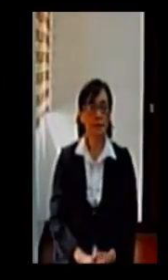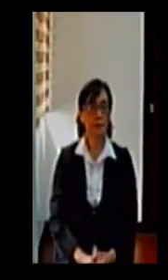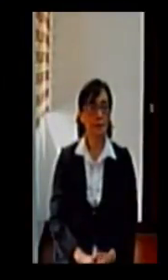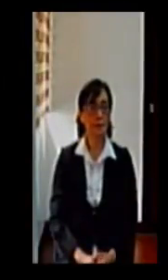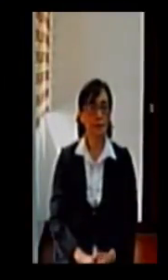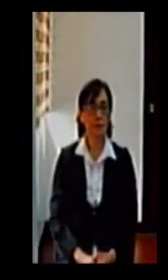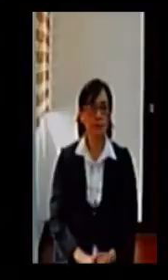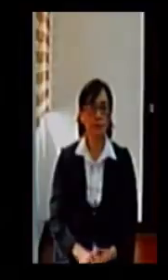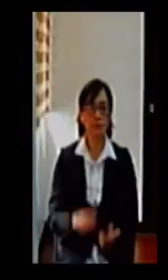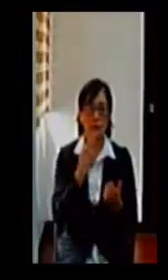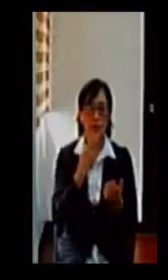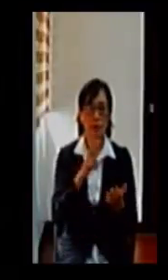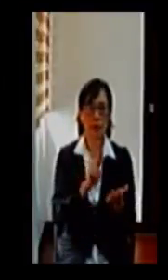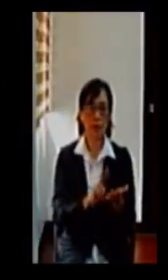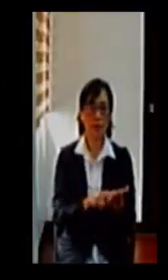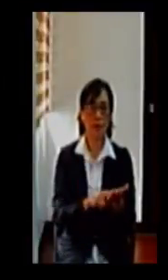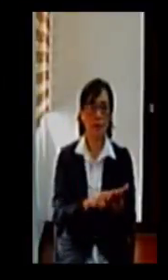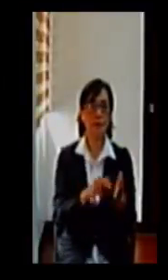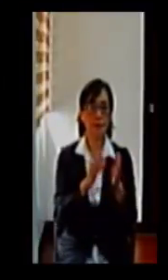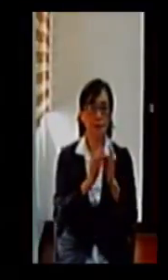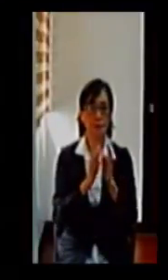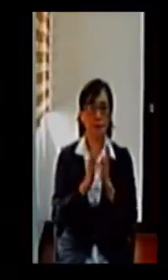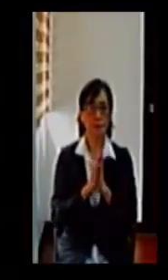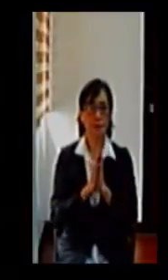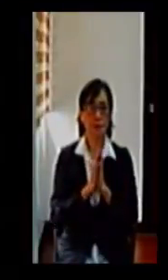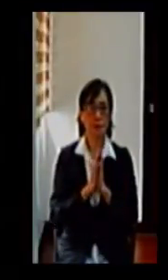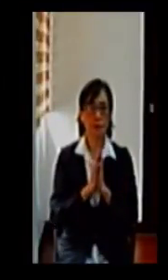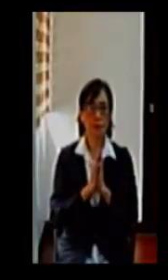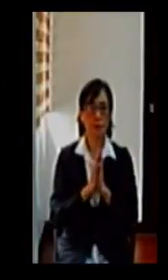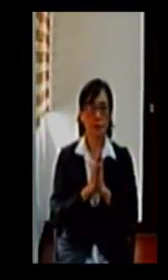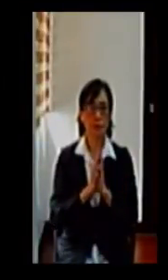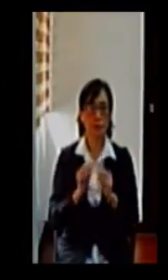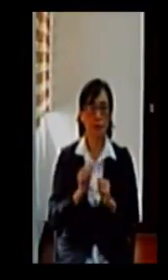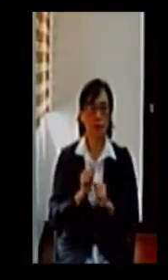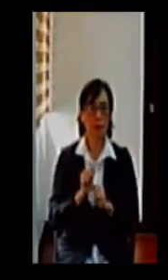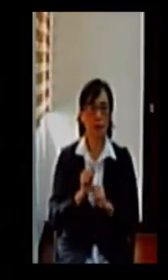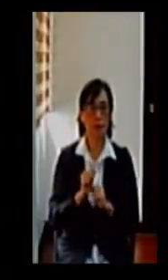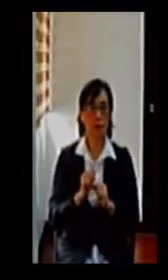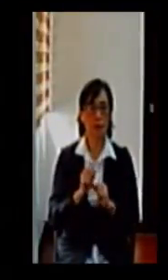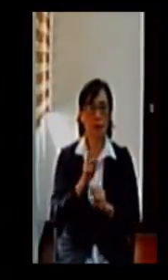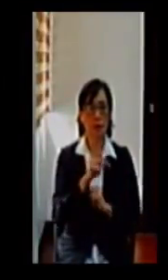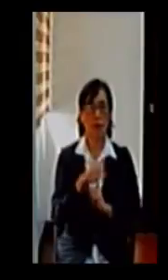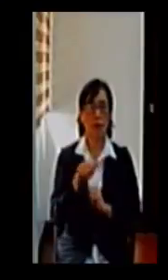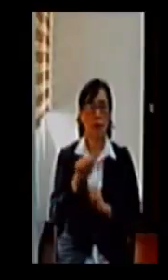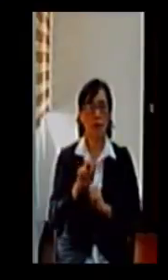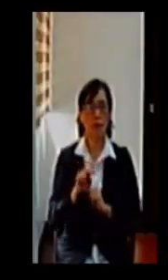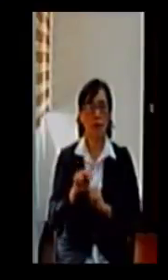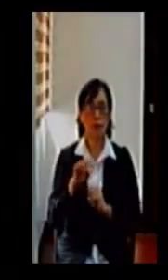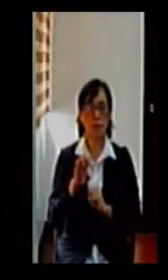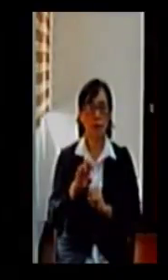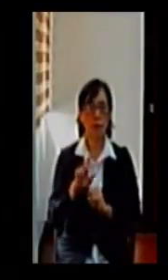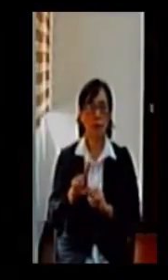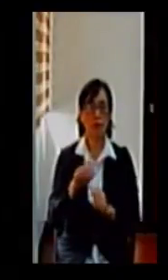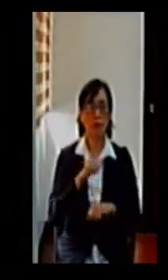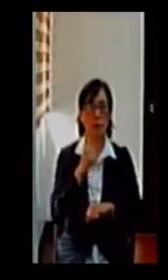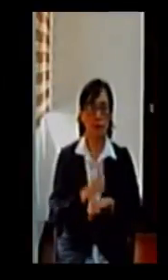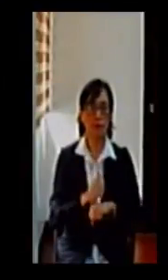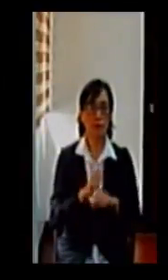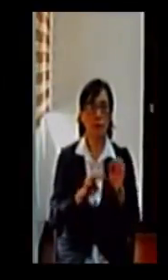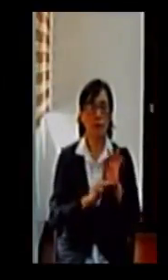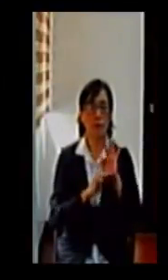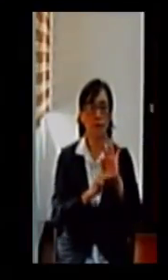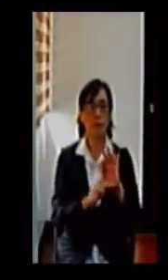For the record, may we ask the clerk of the panel to confirm the markings that were cited?